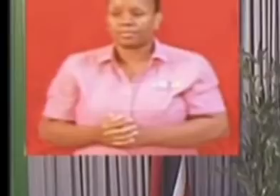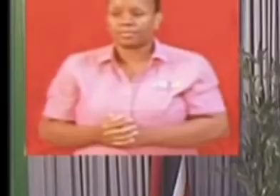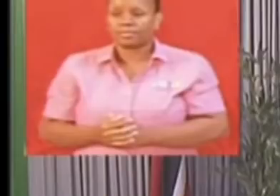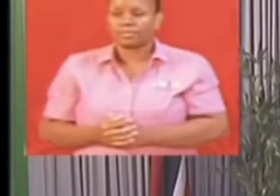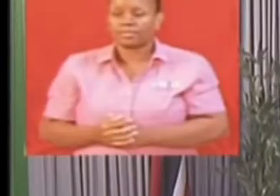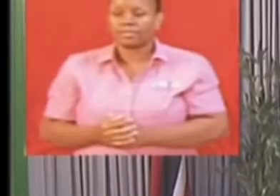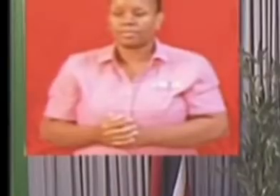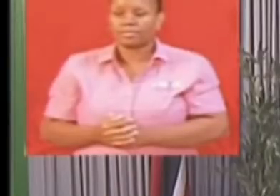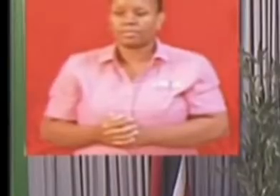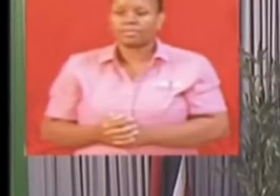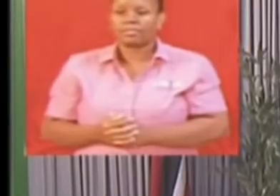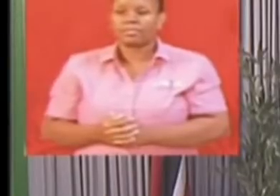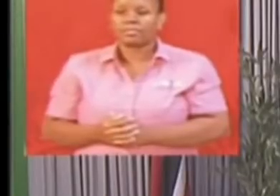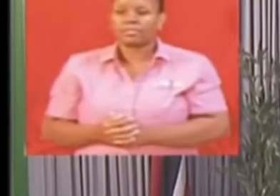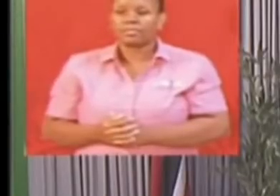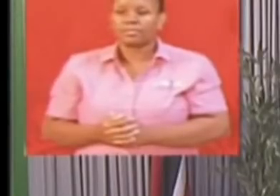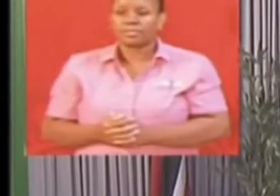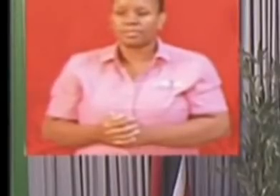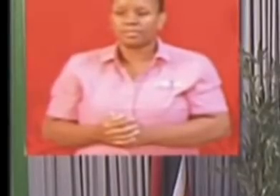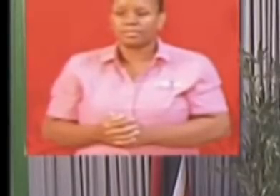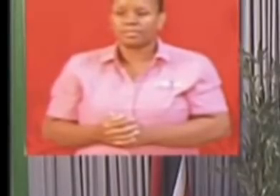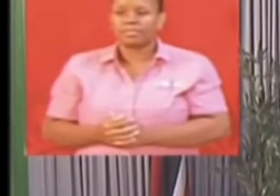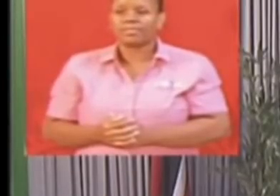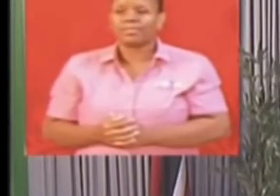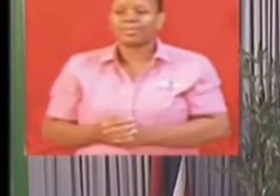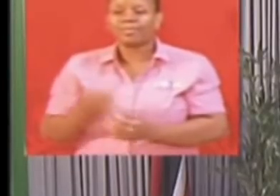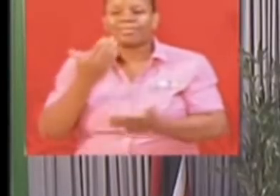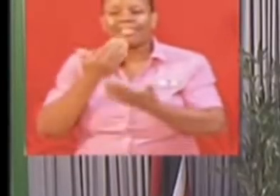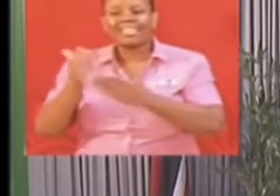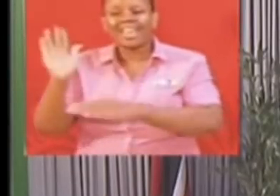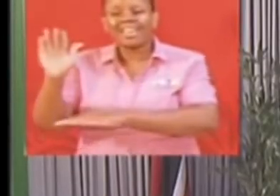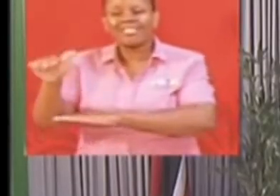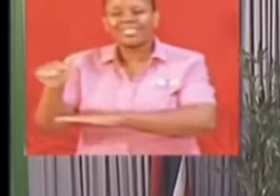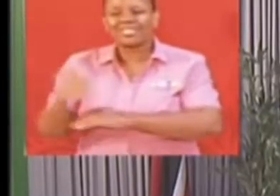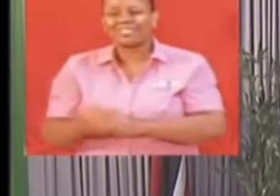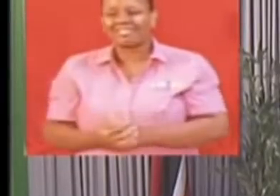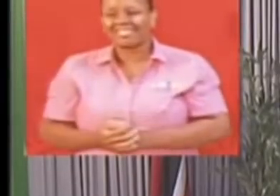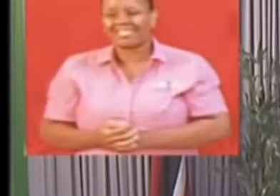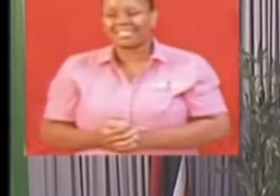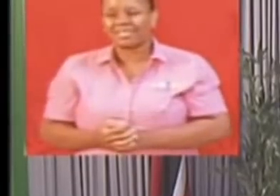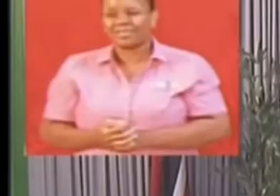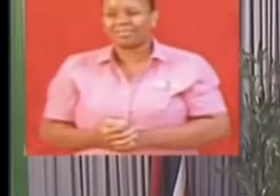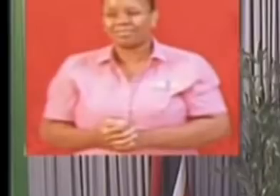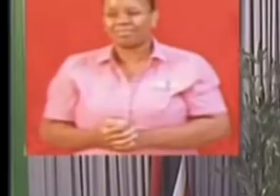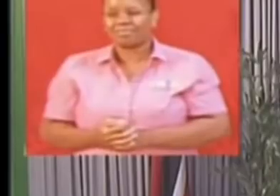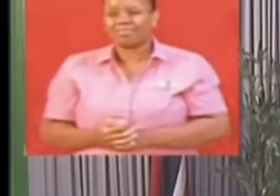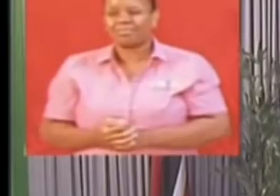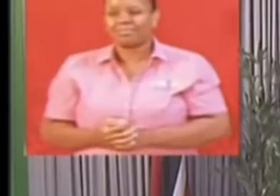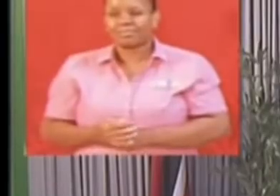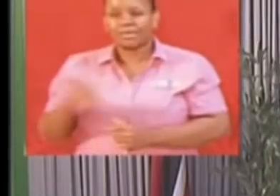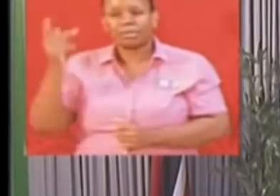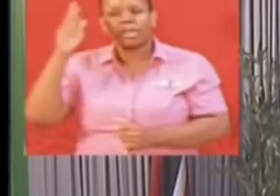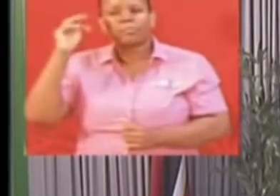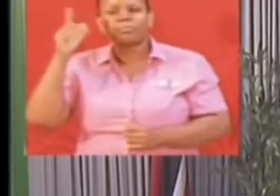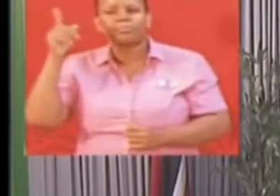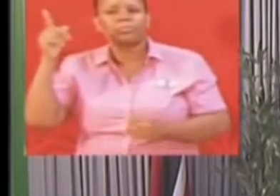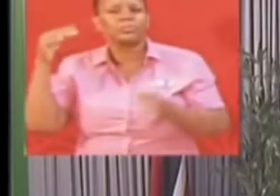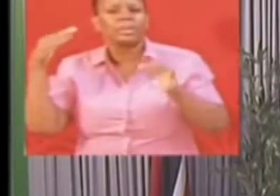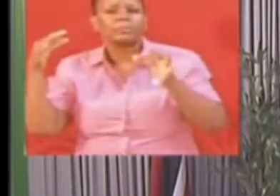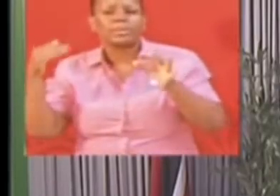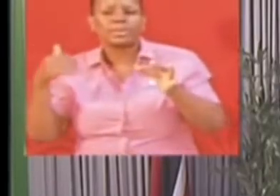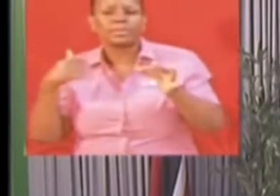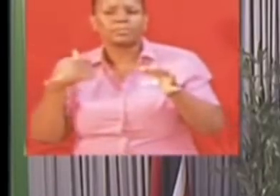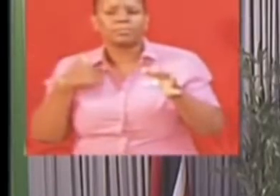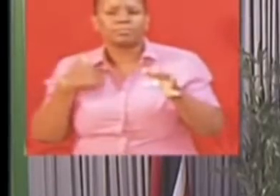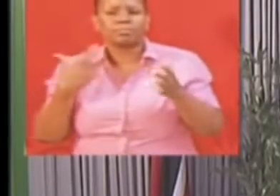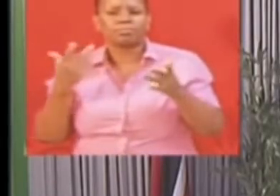Hi, good morning. Camille Hunt, Express. Prime Minister, you spoke about the repatriation process and scheduled flights not